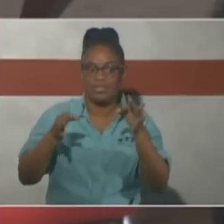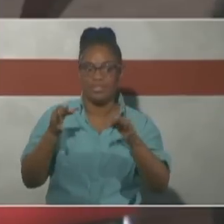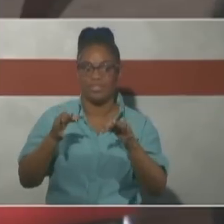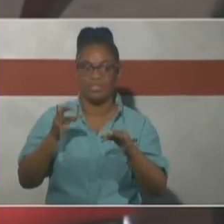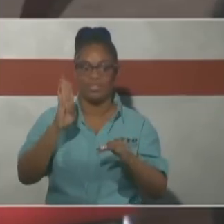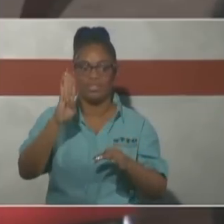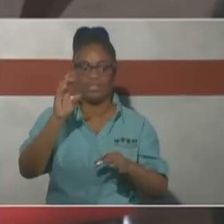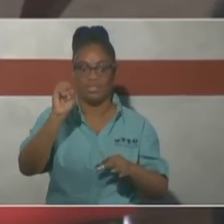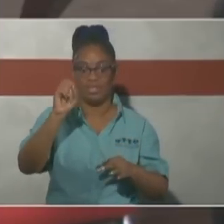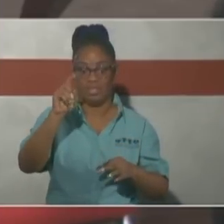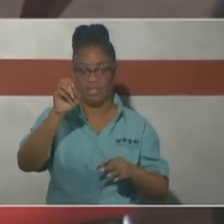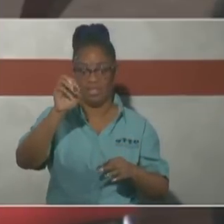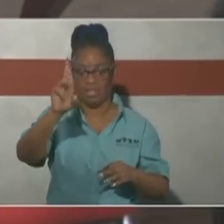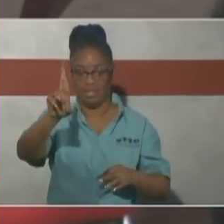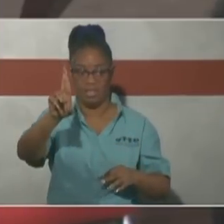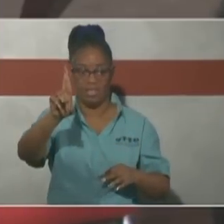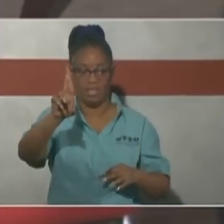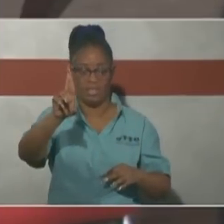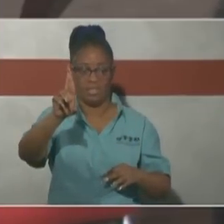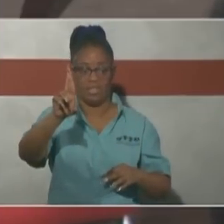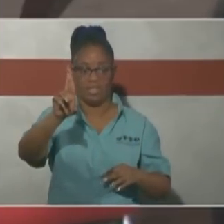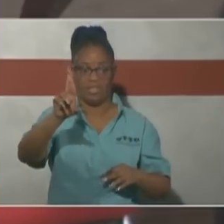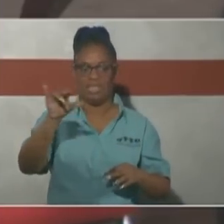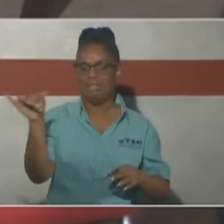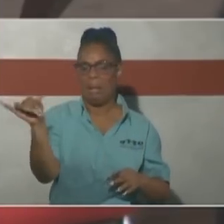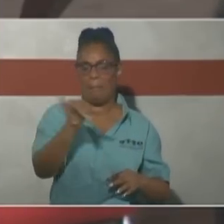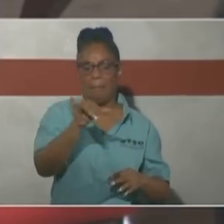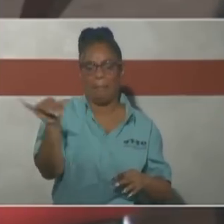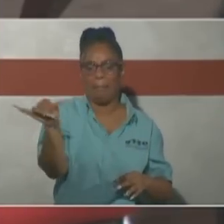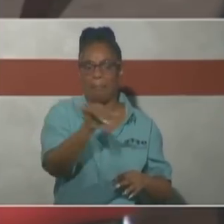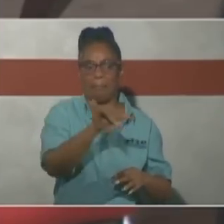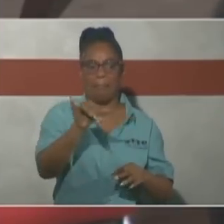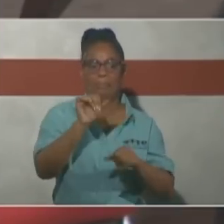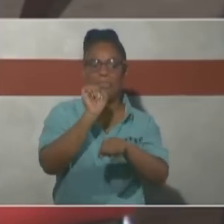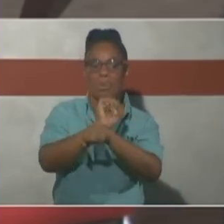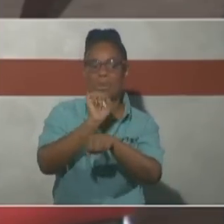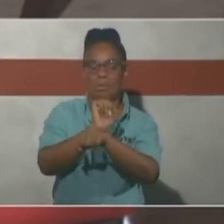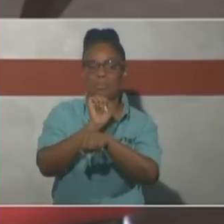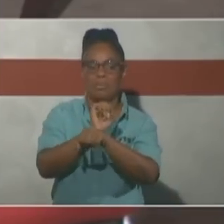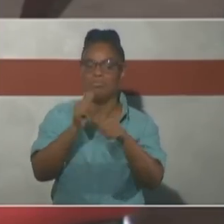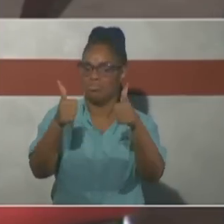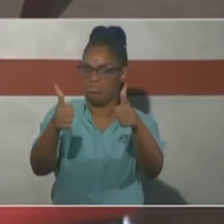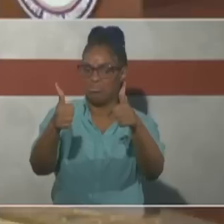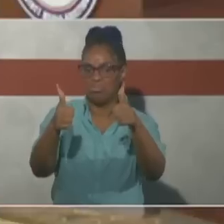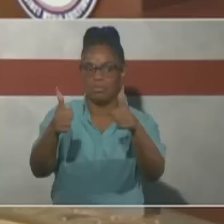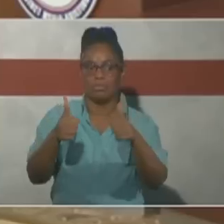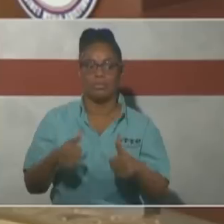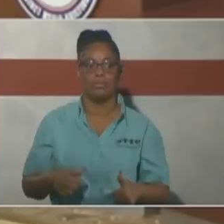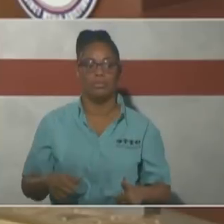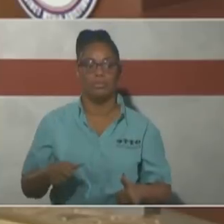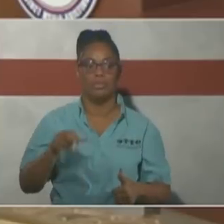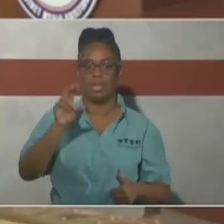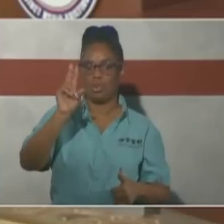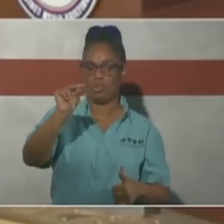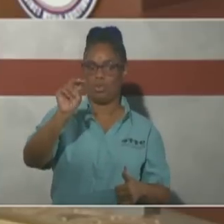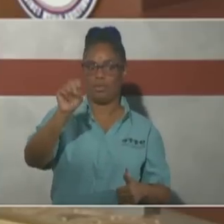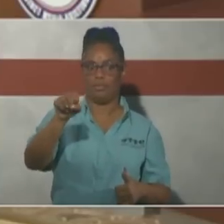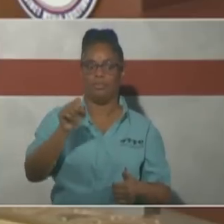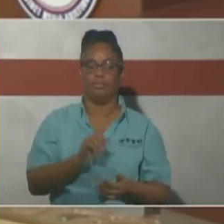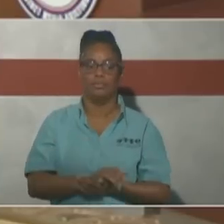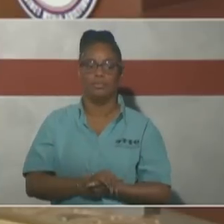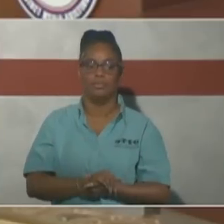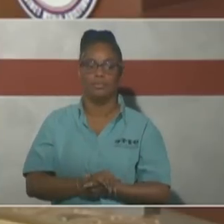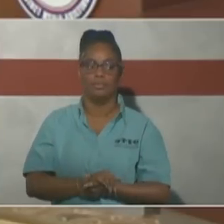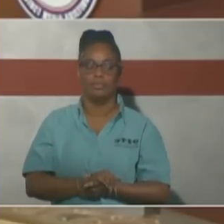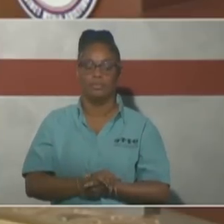I wanted to find out about the updated vaccines which we see featuring overseas, and whether